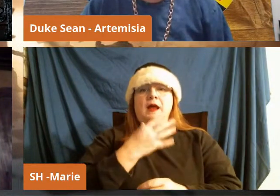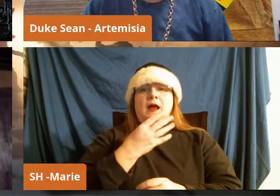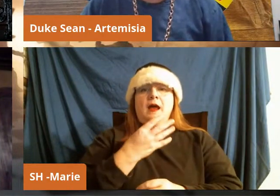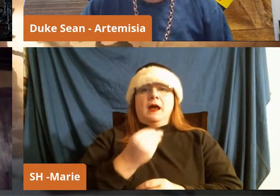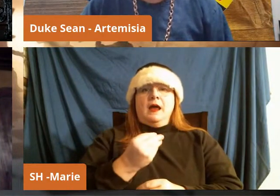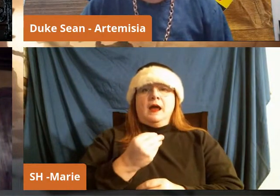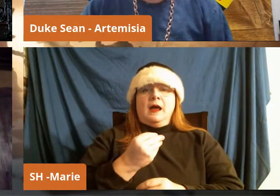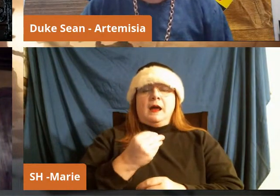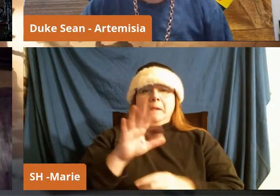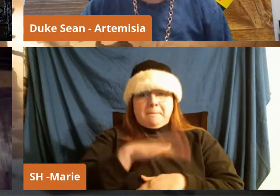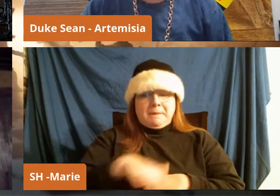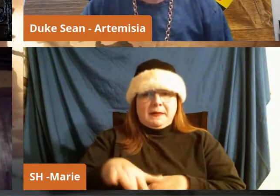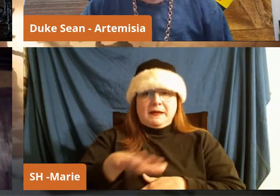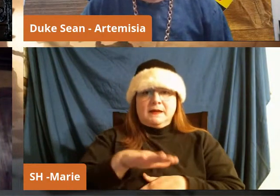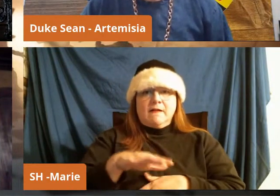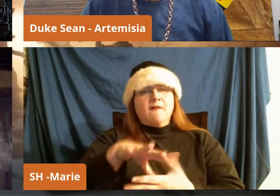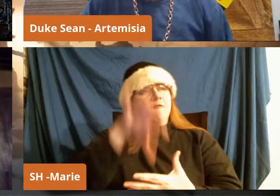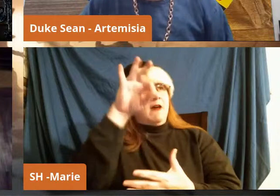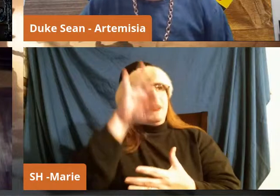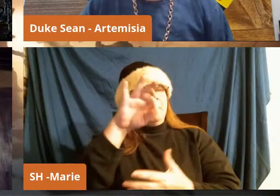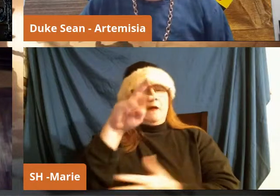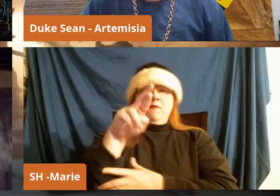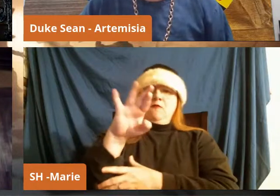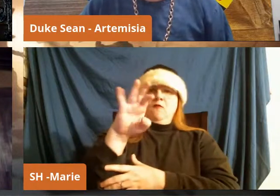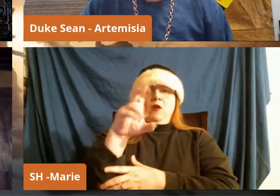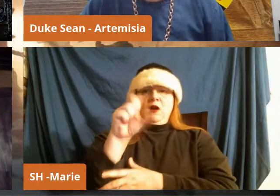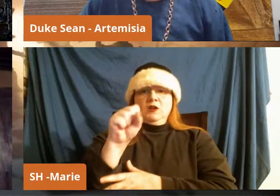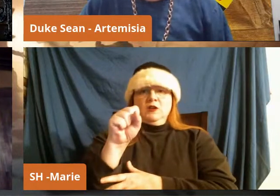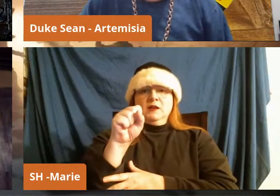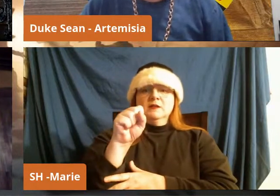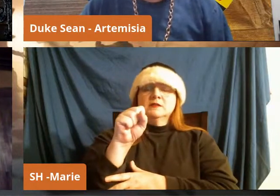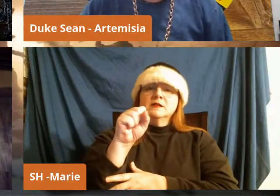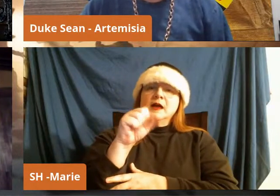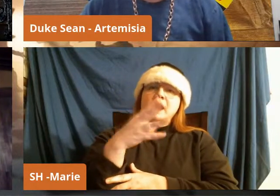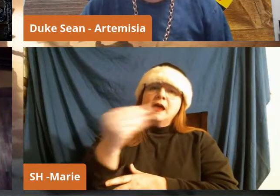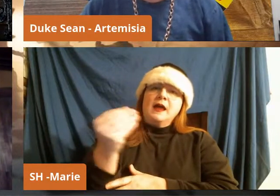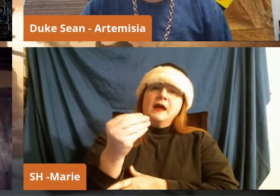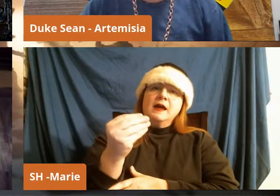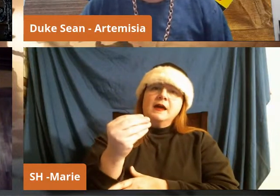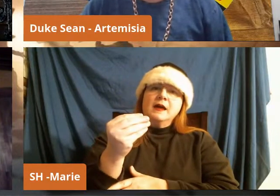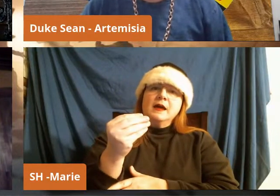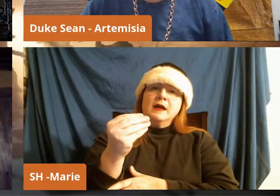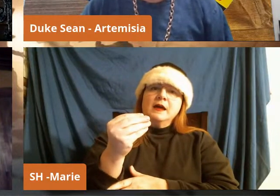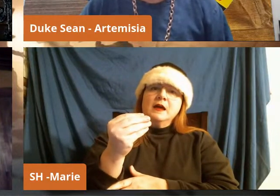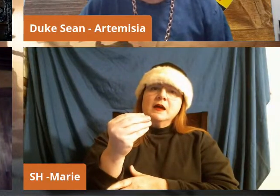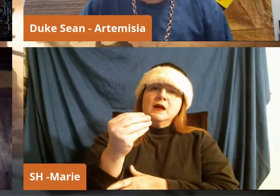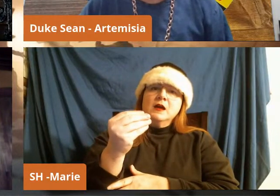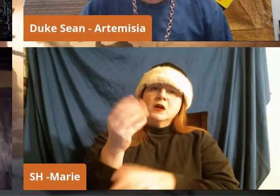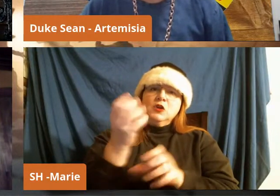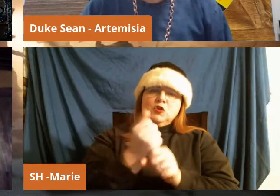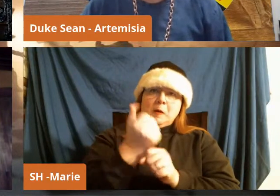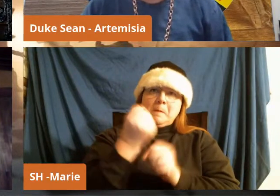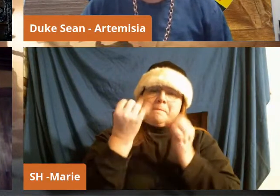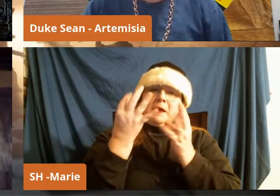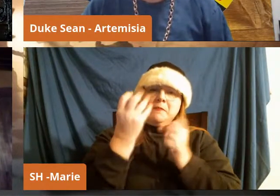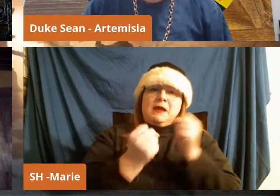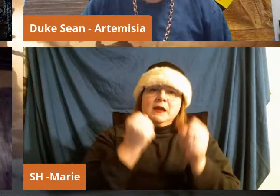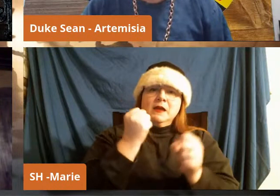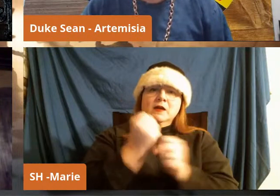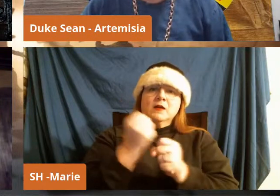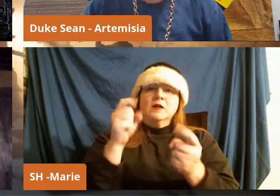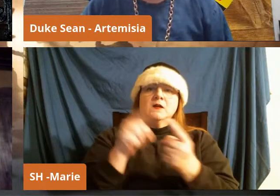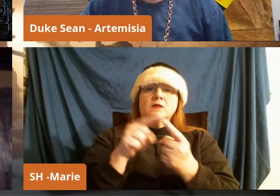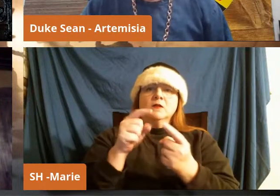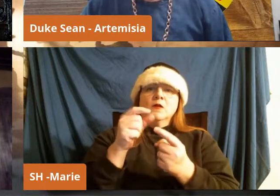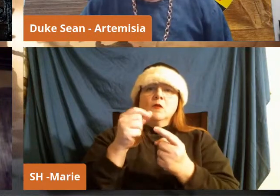and basically finding my franchise. And and it took several years before I really kind of figured